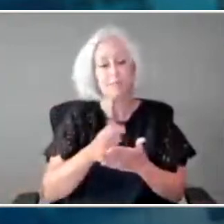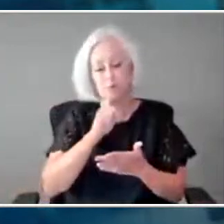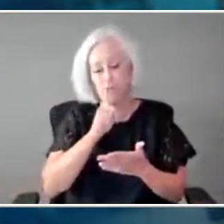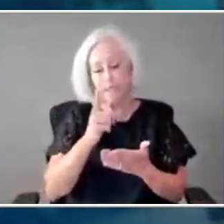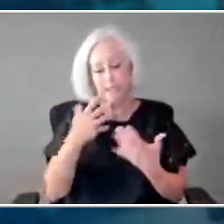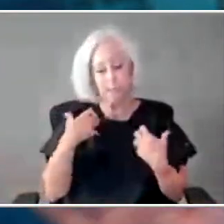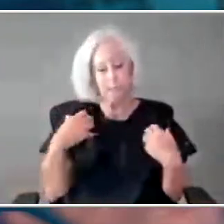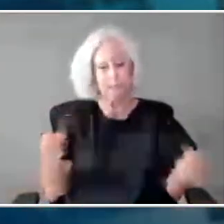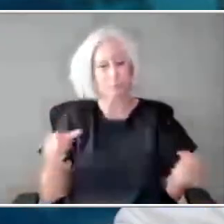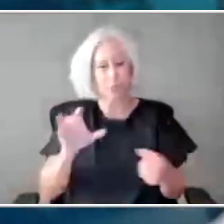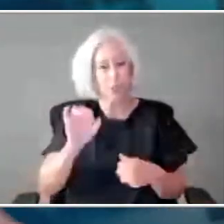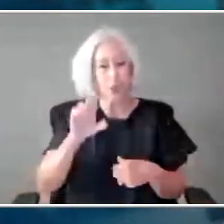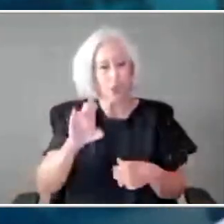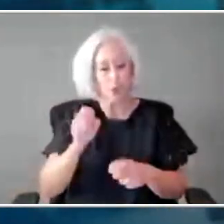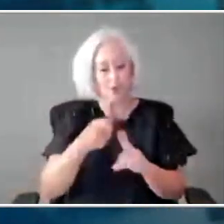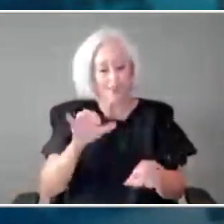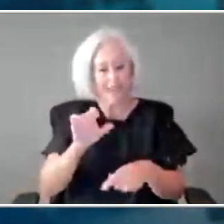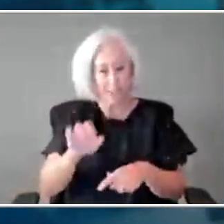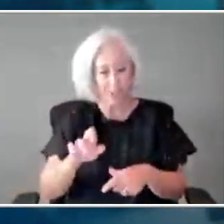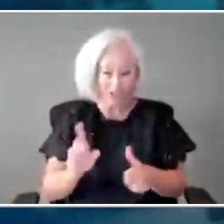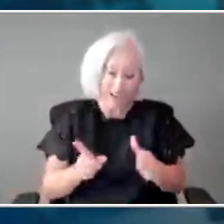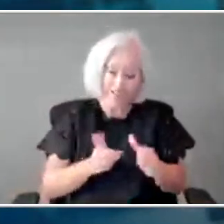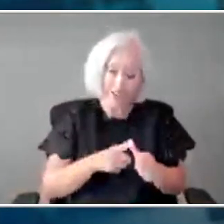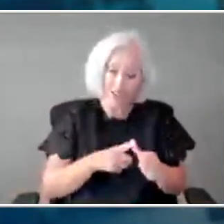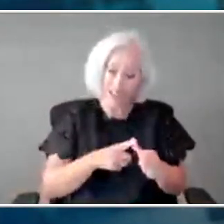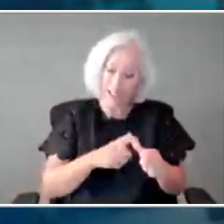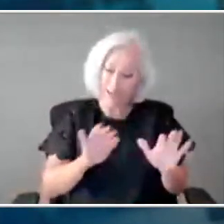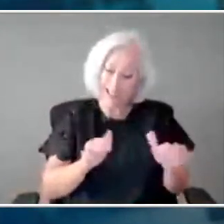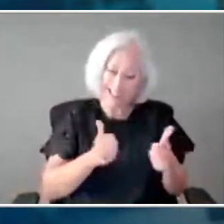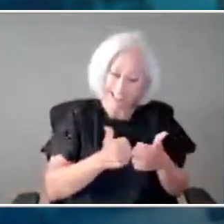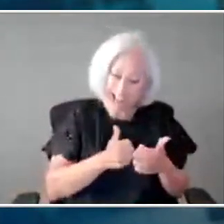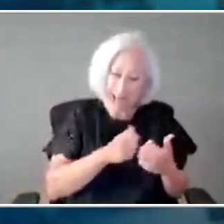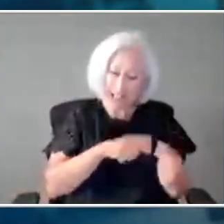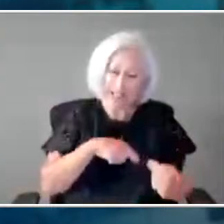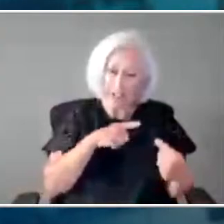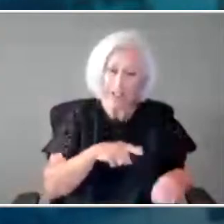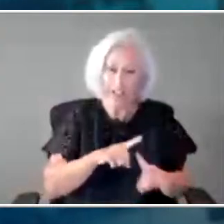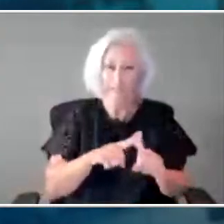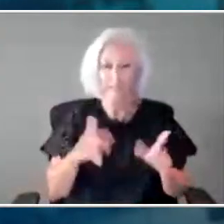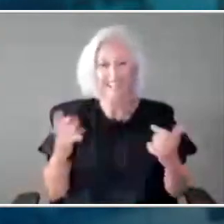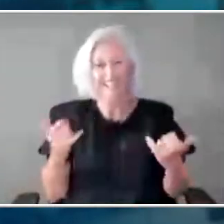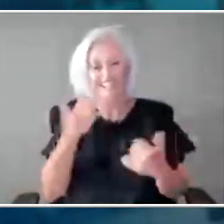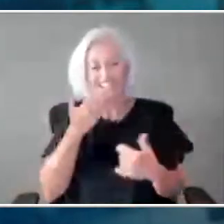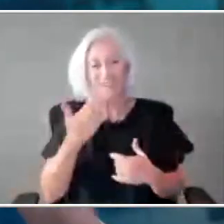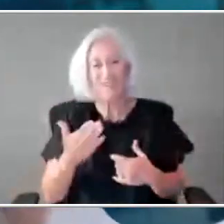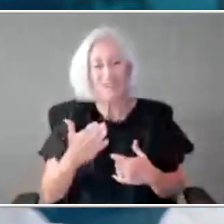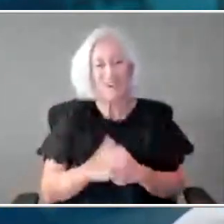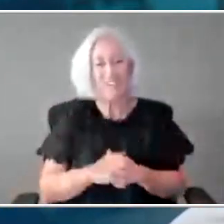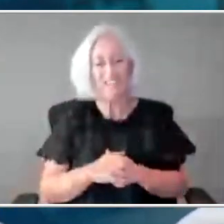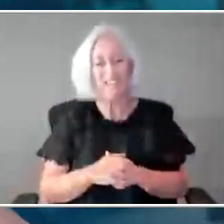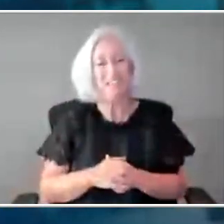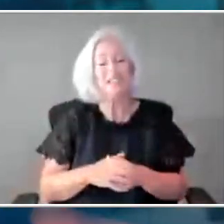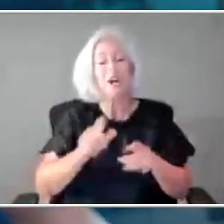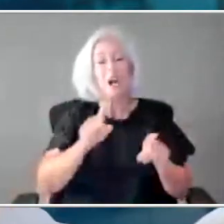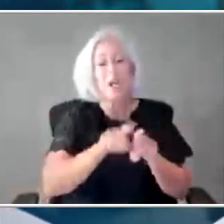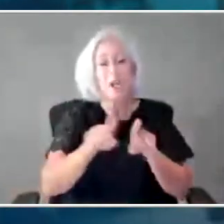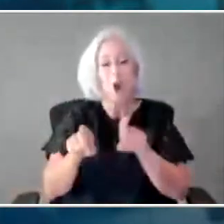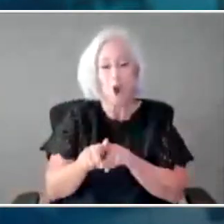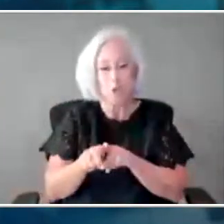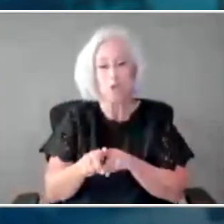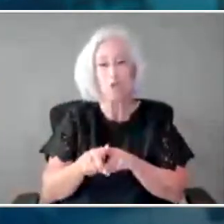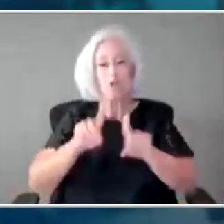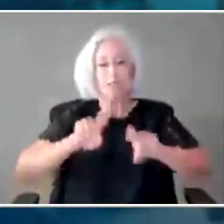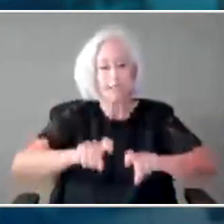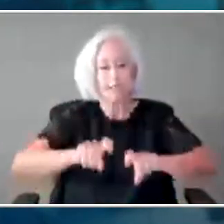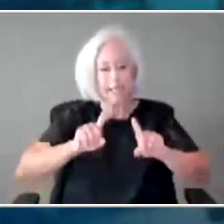but we kind of got things to a place where it's going pretty good now. Right, it is. It is. And then additionally, getting screenings done for breast